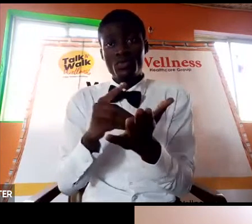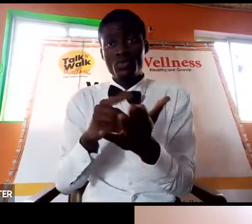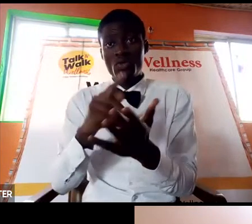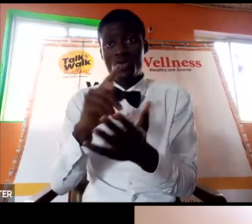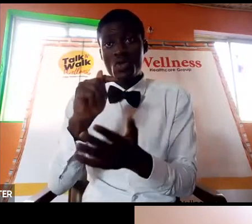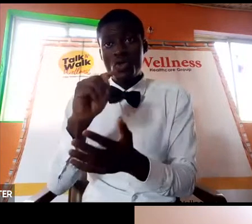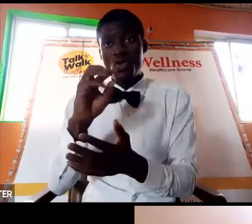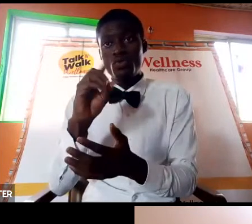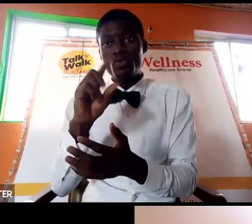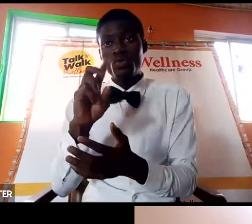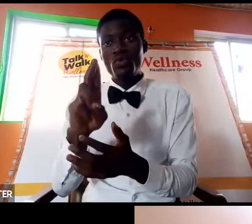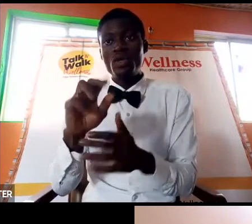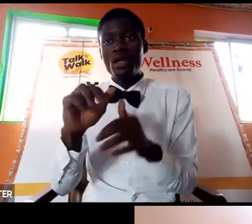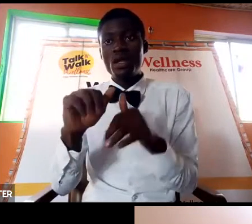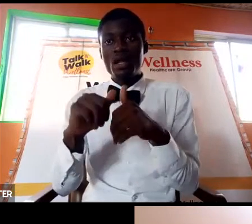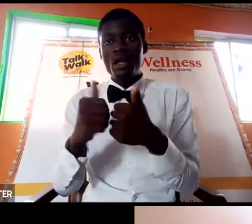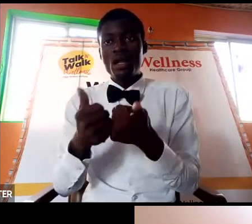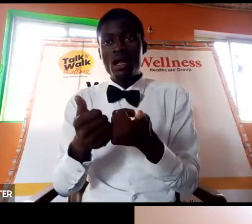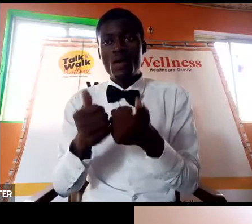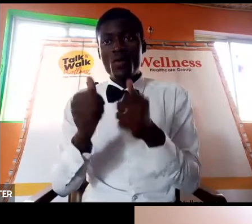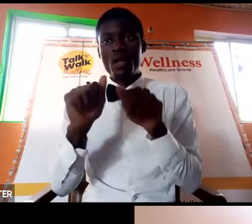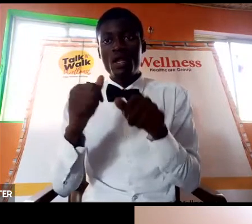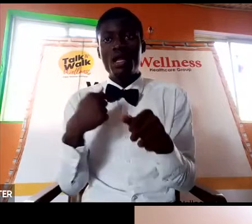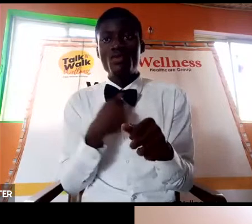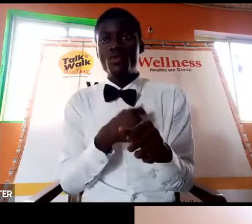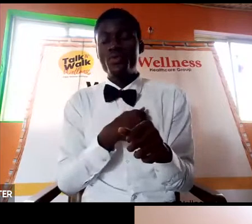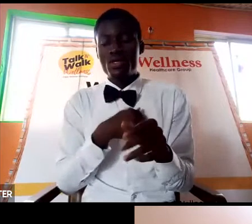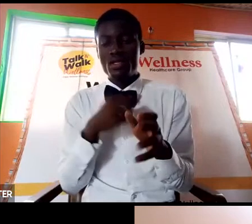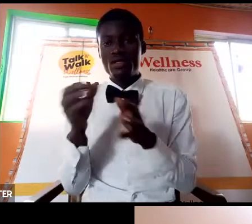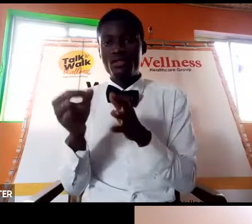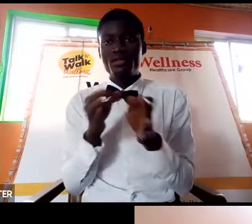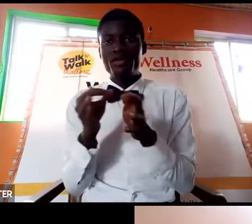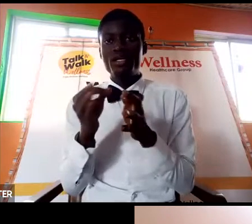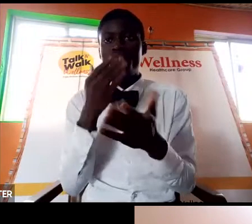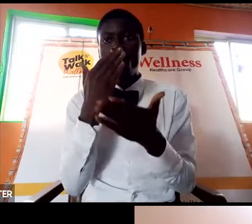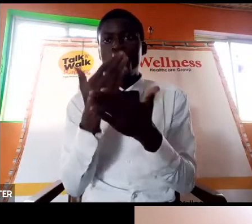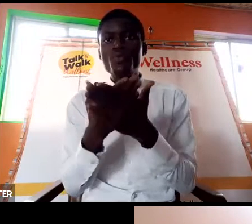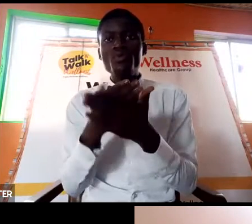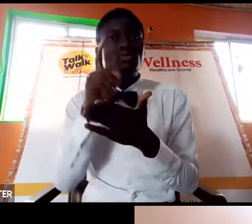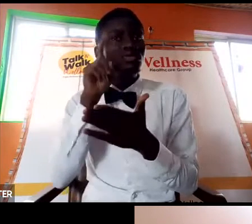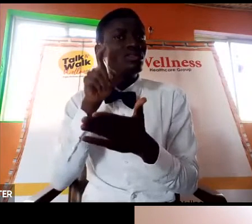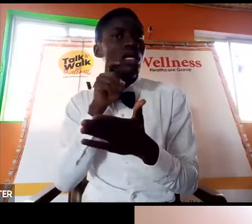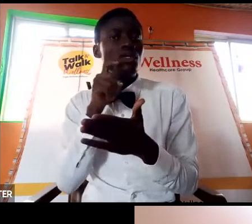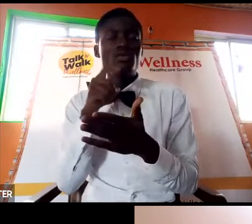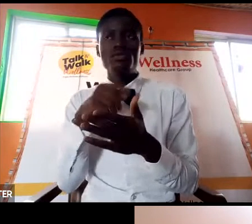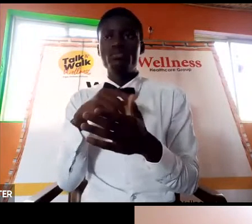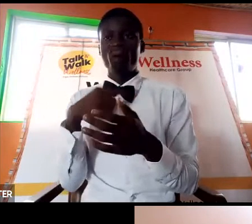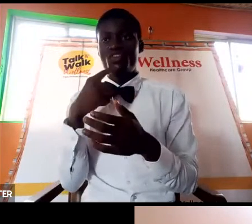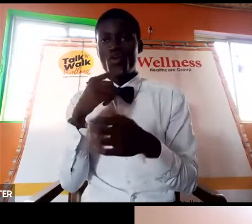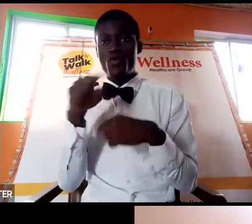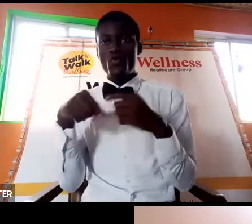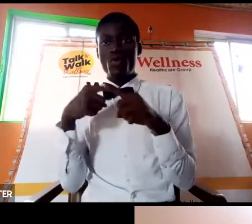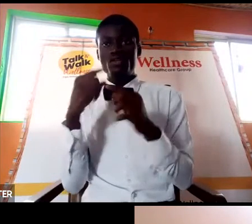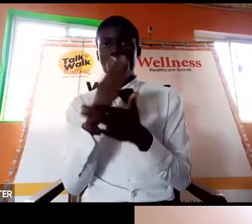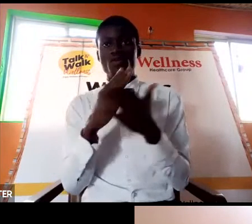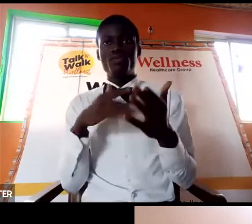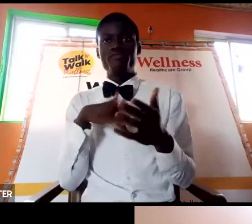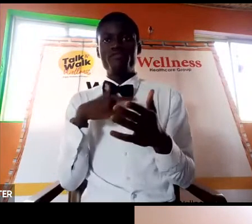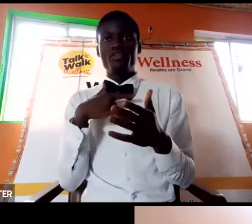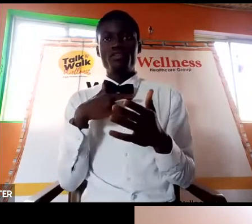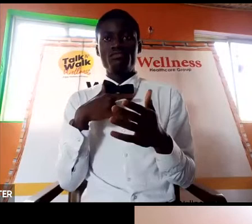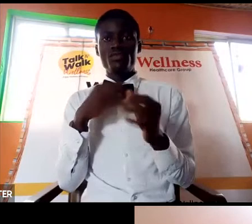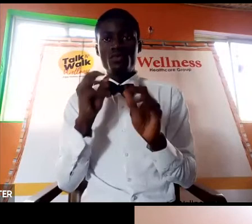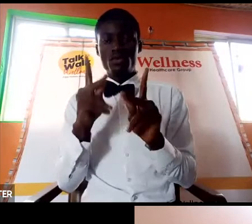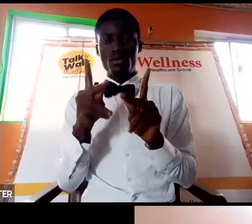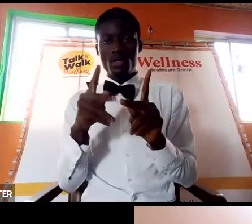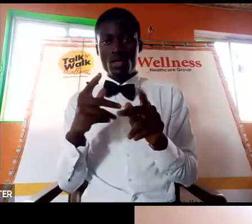how can we define good sex? You said that when someone is fulfilled, that person releases some hormones, a feel